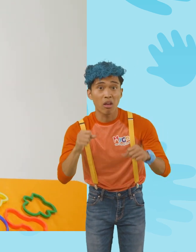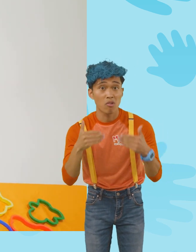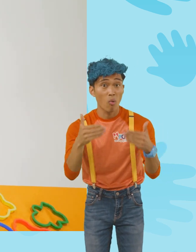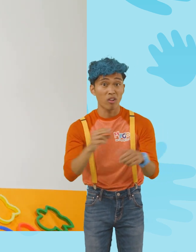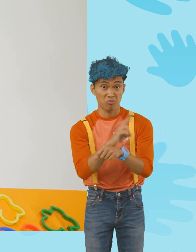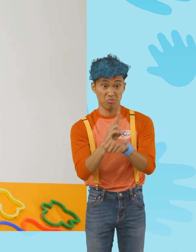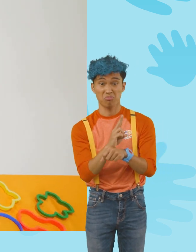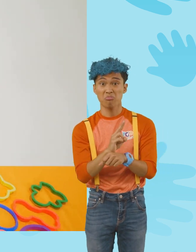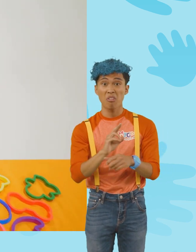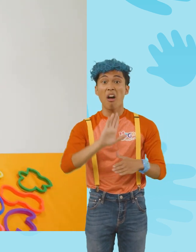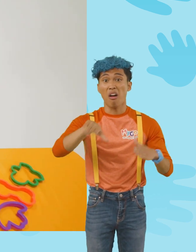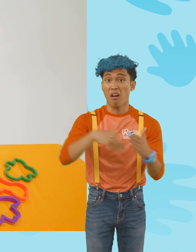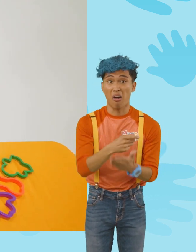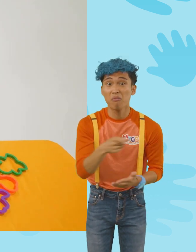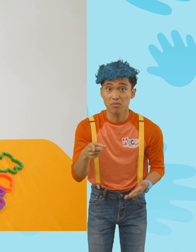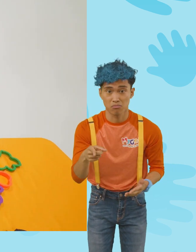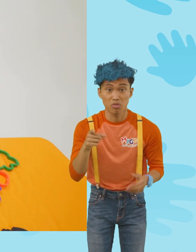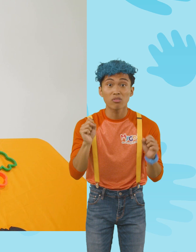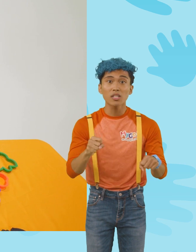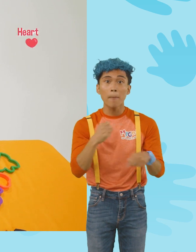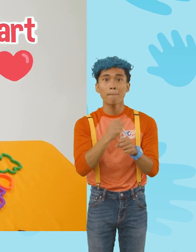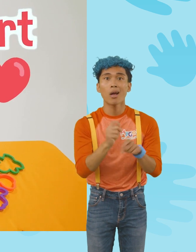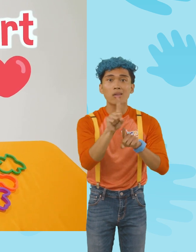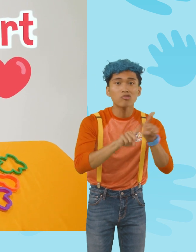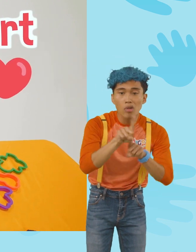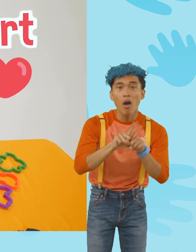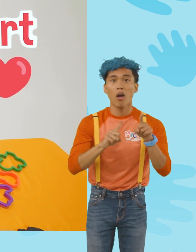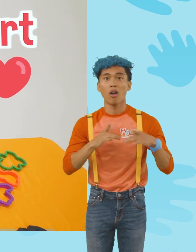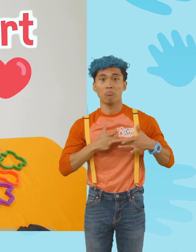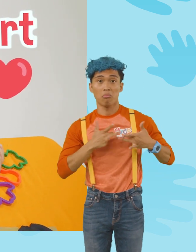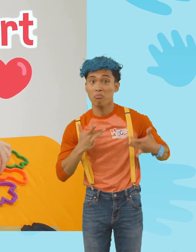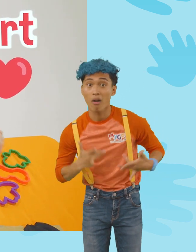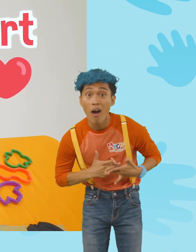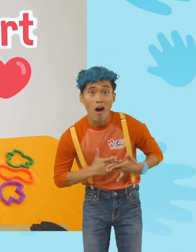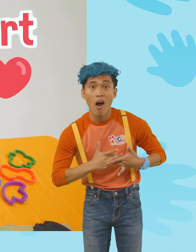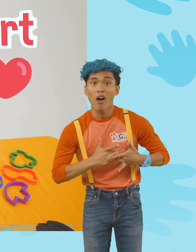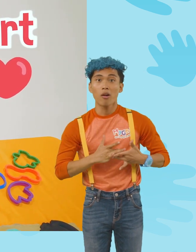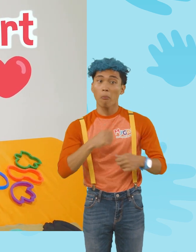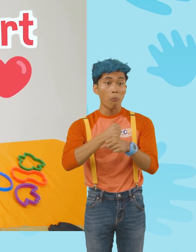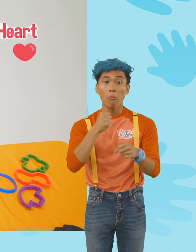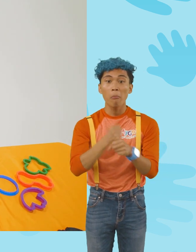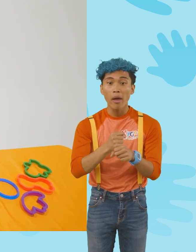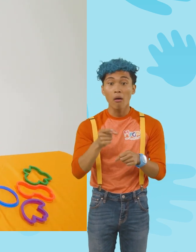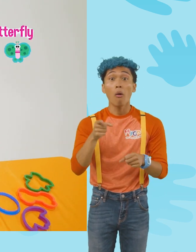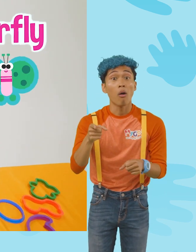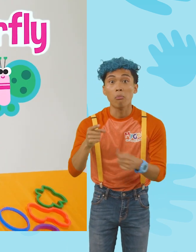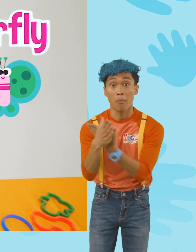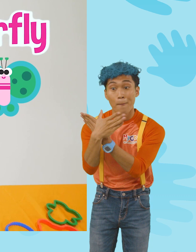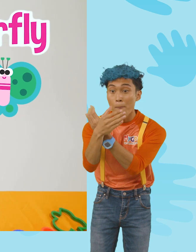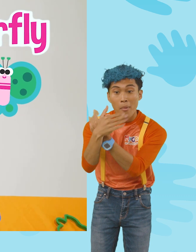them. You can make a star, you can make a heart, you could make, ooh,